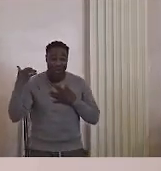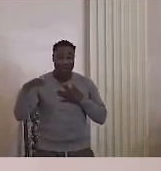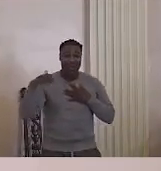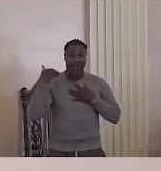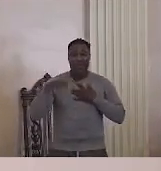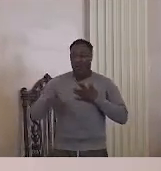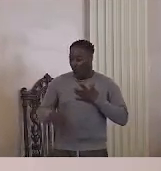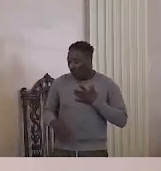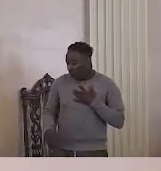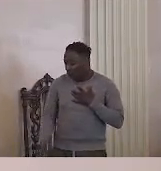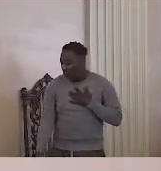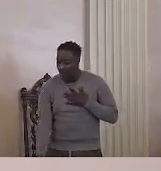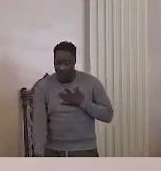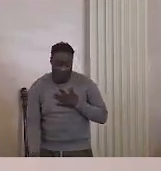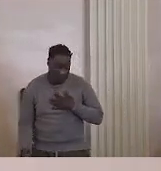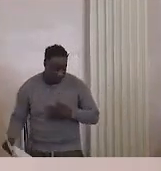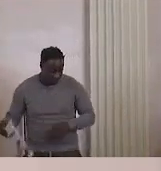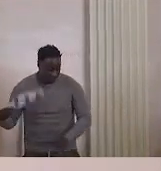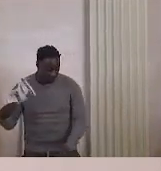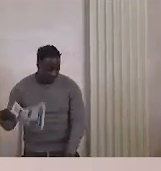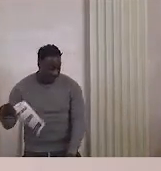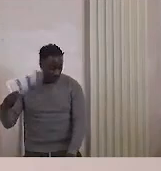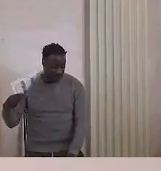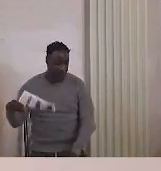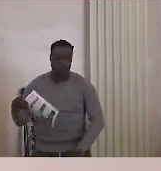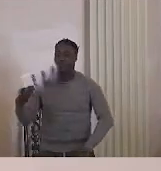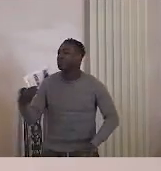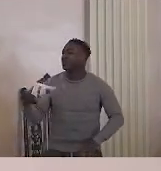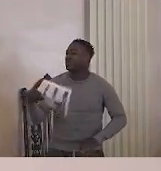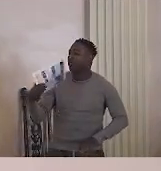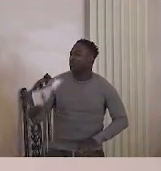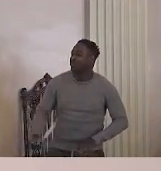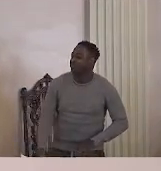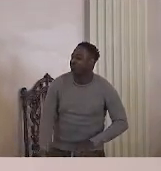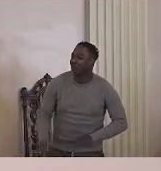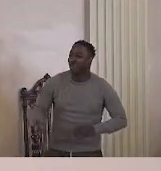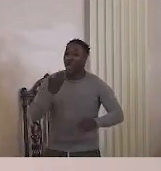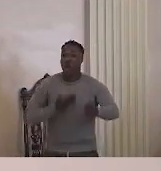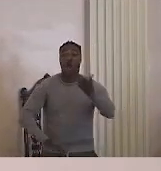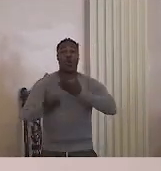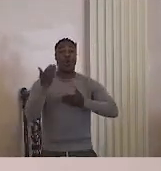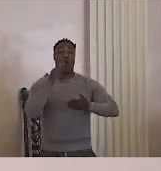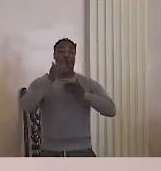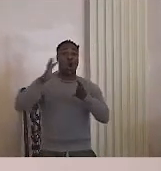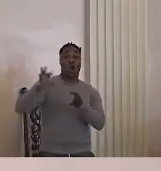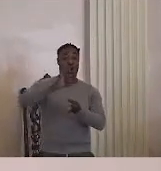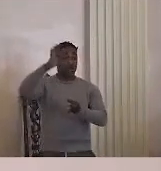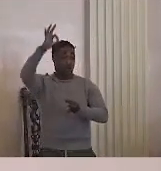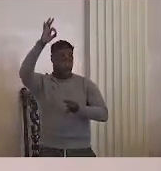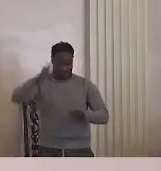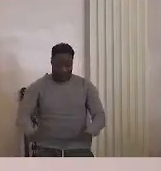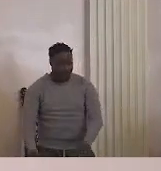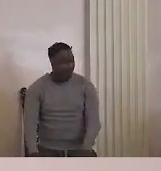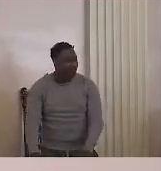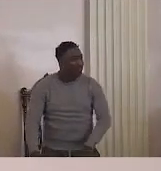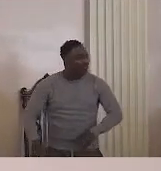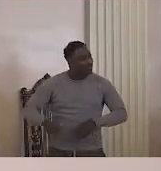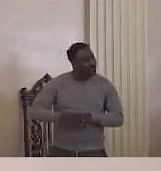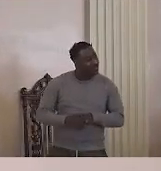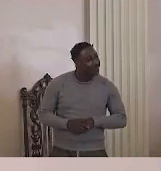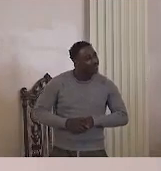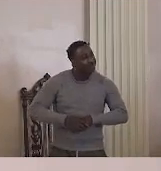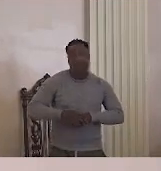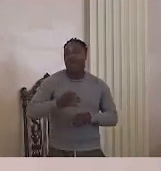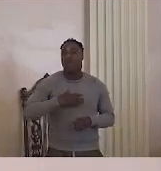Good morning, All Souls. I'm Reverend Bill Sinkford.